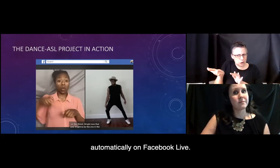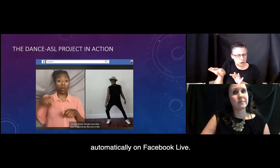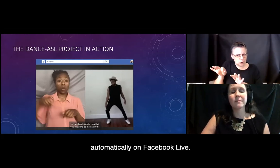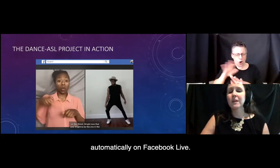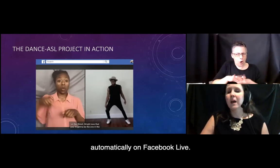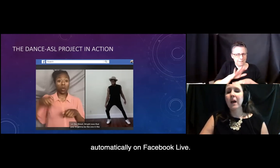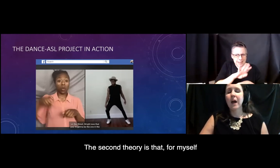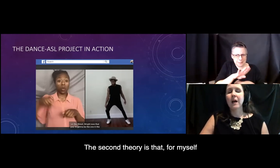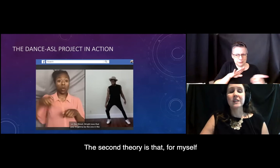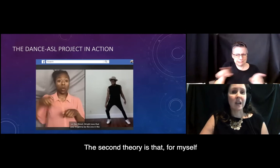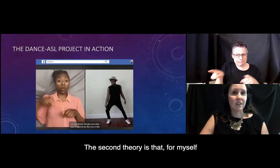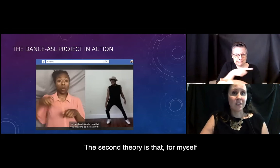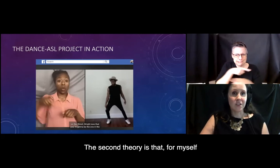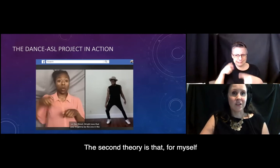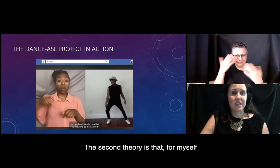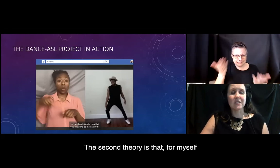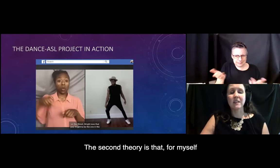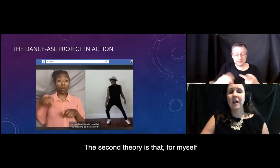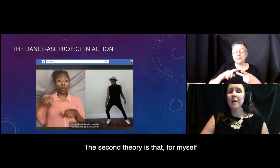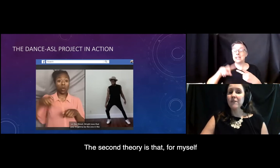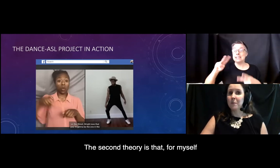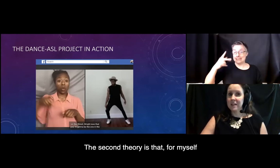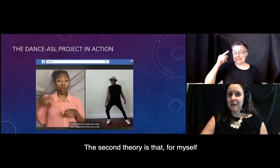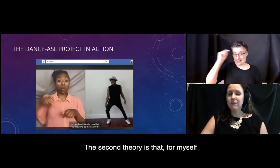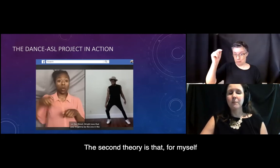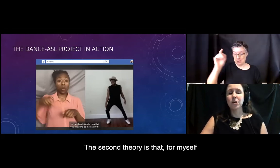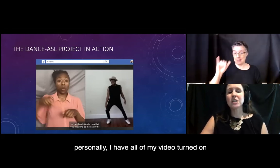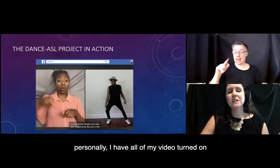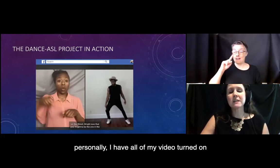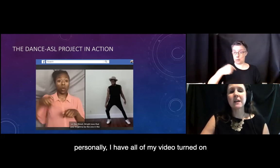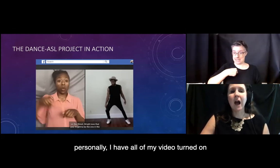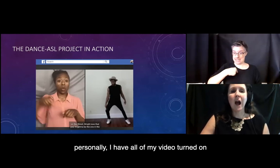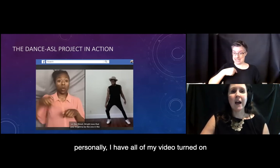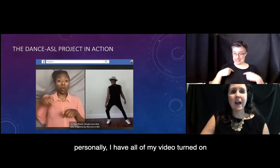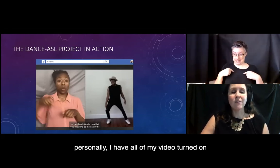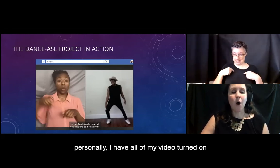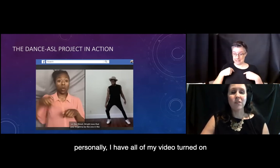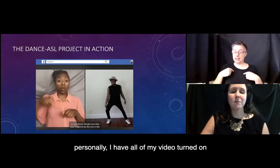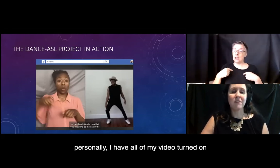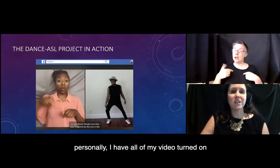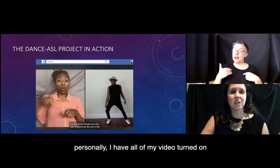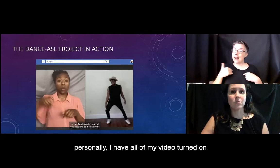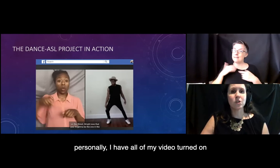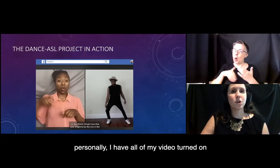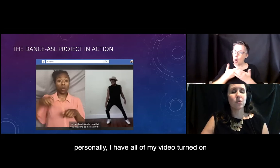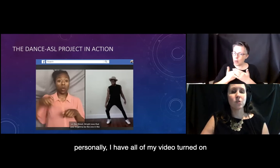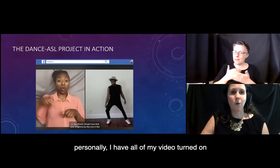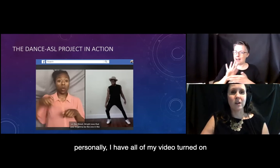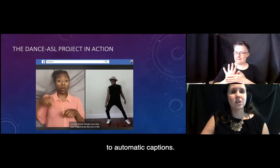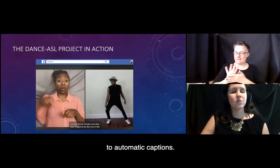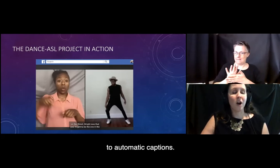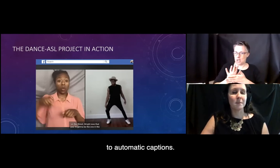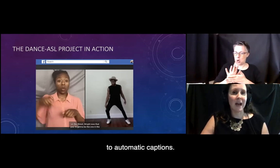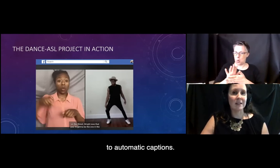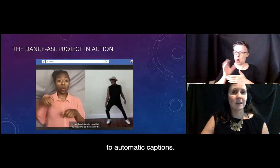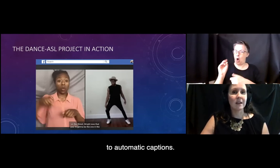Live. The second theory is that for myself personally, I have all of my video turned on